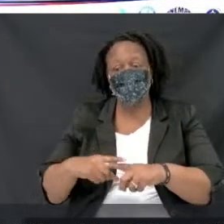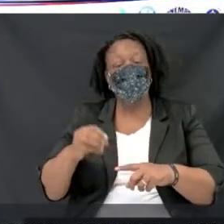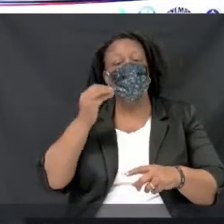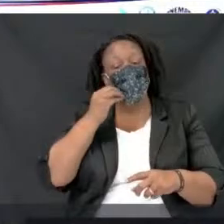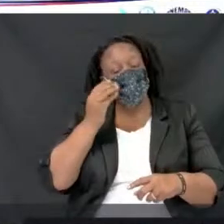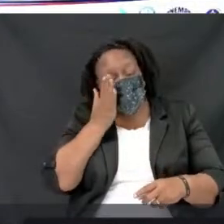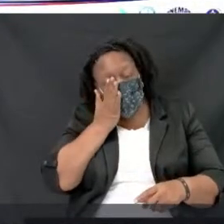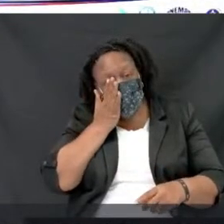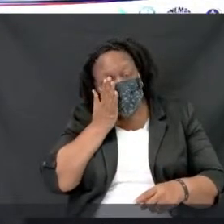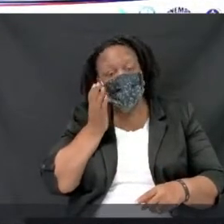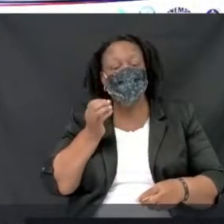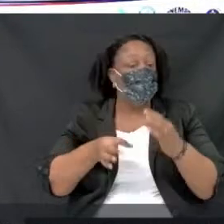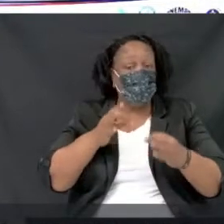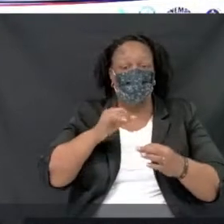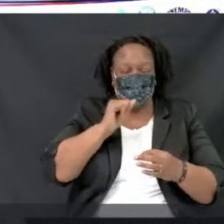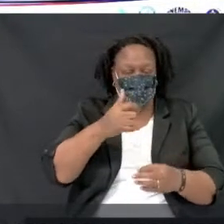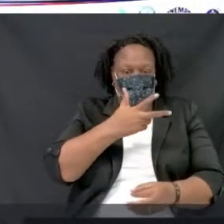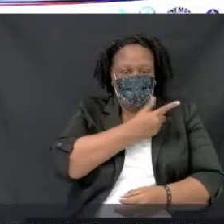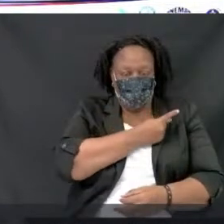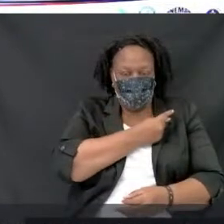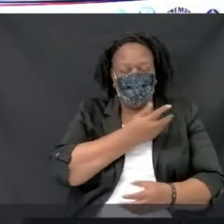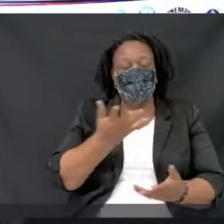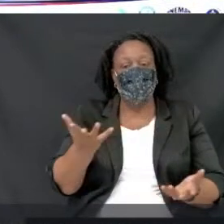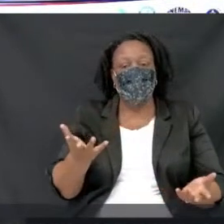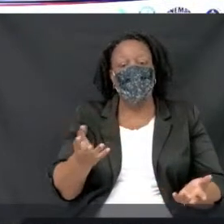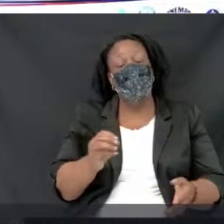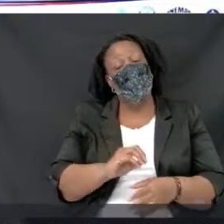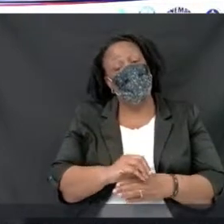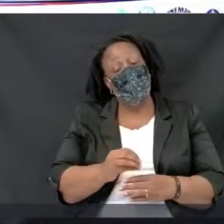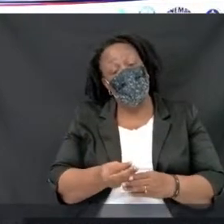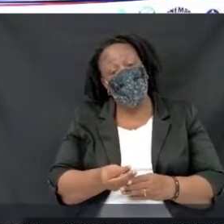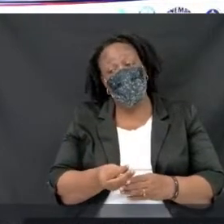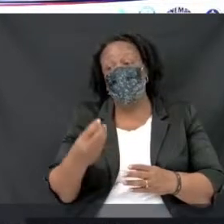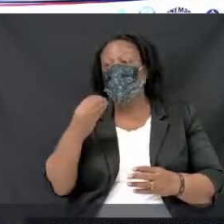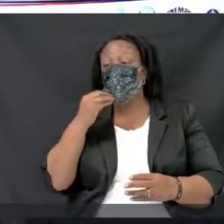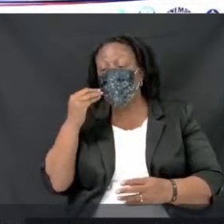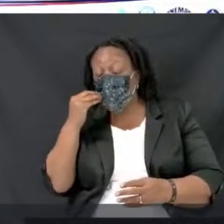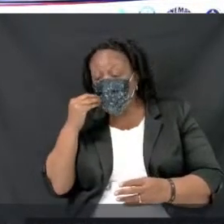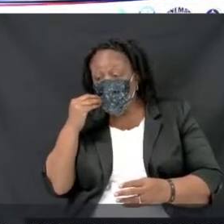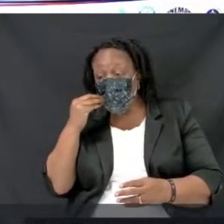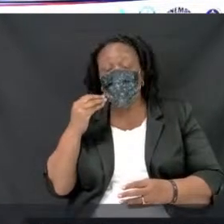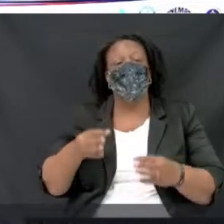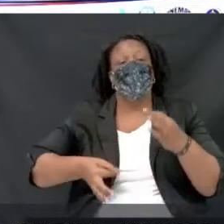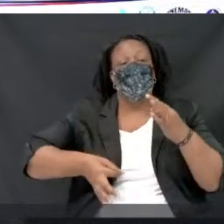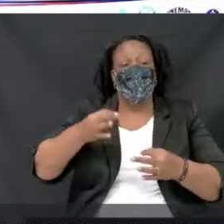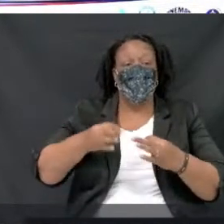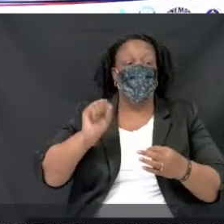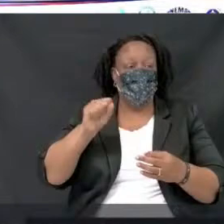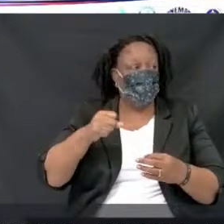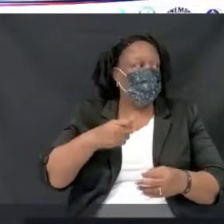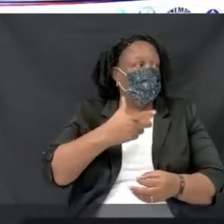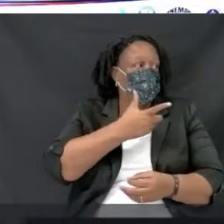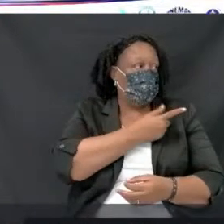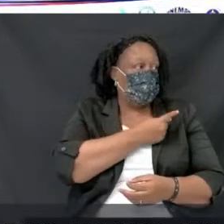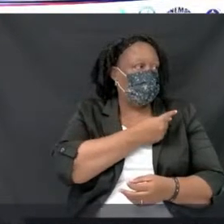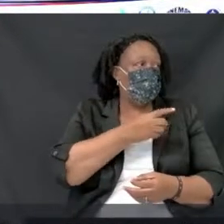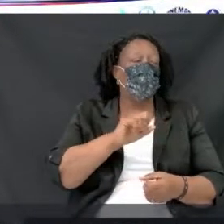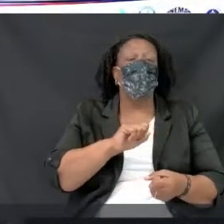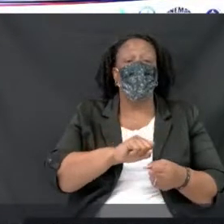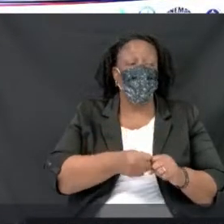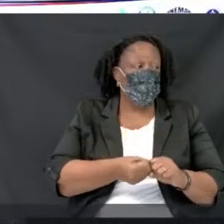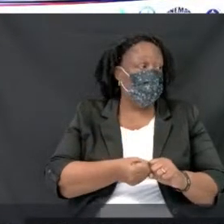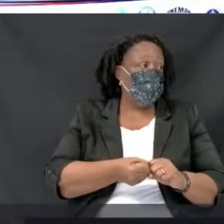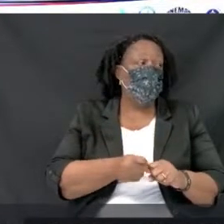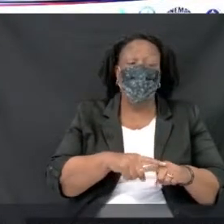certified and recognized as, and then applying, making the proposal as to how they can provide these services in the context